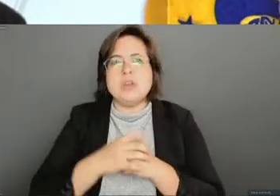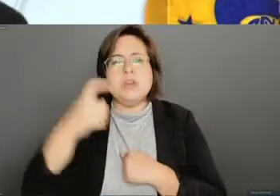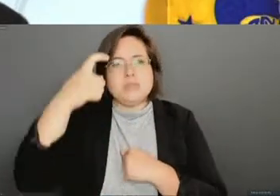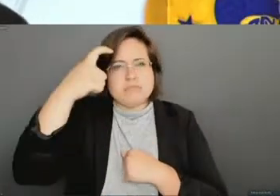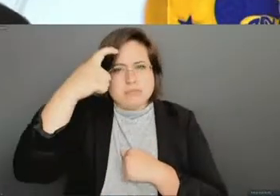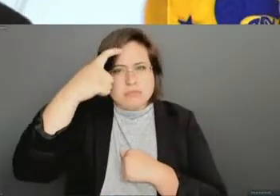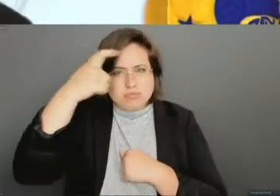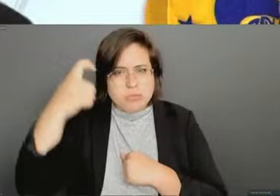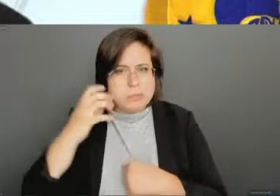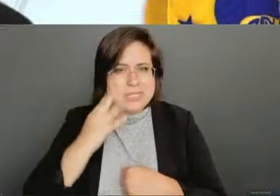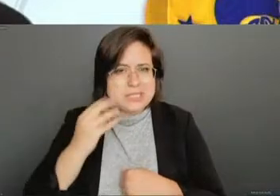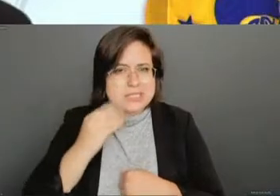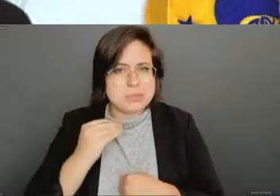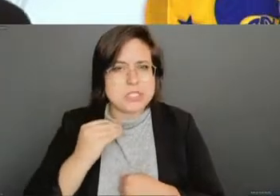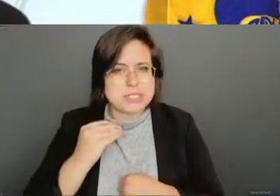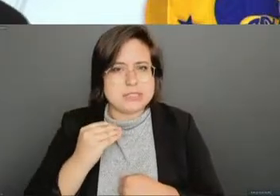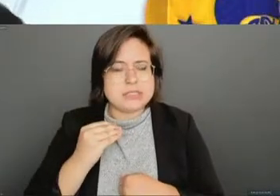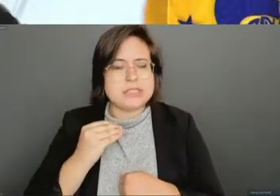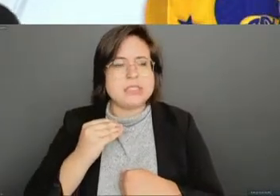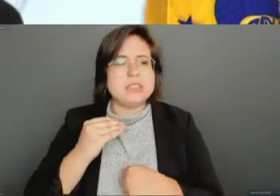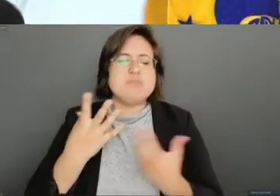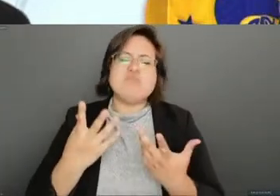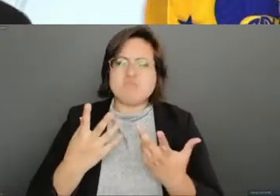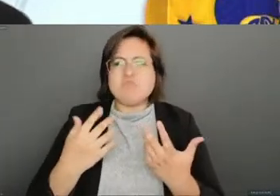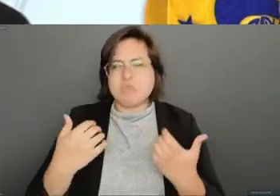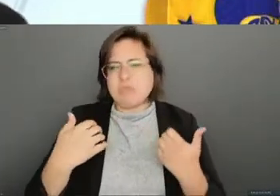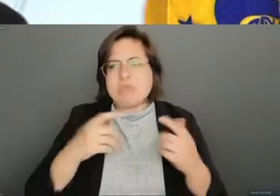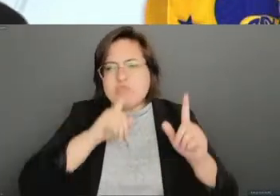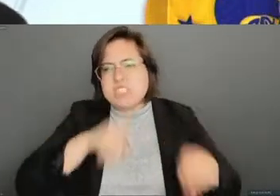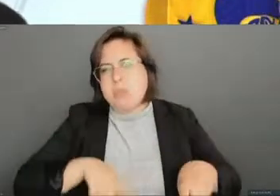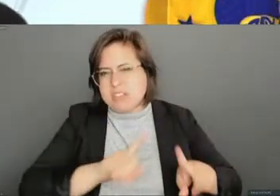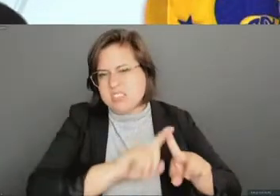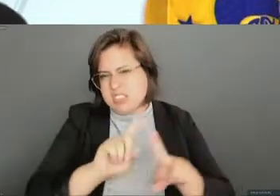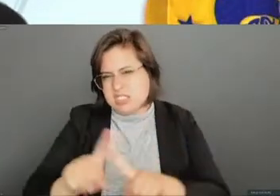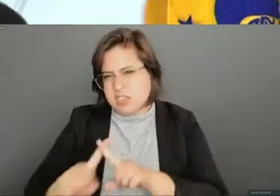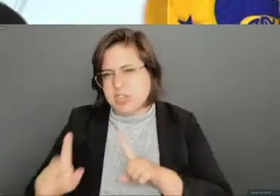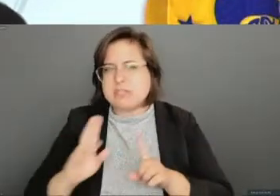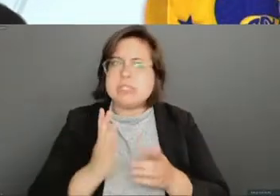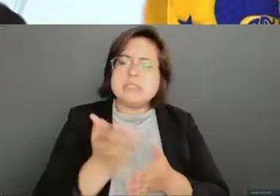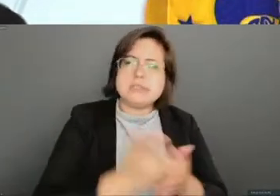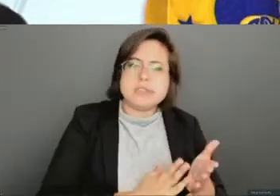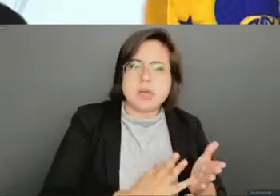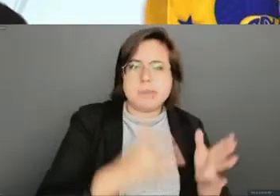everyone has a different response to trauma. Some people will reach out to family and friends and will